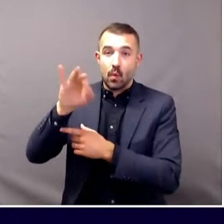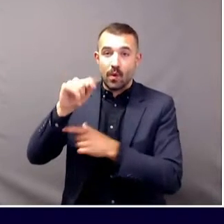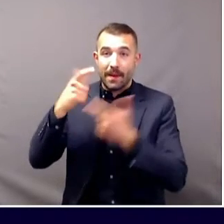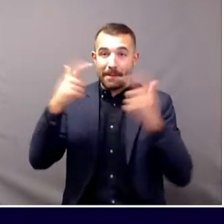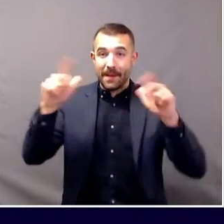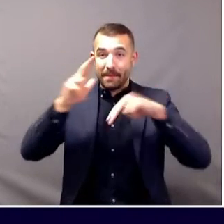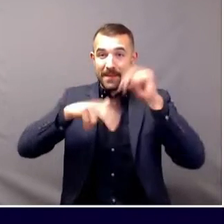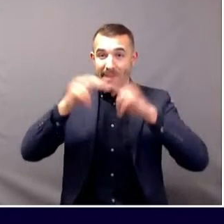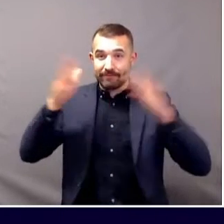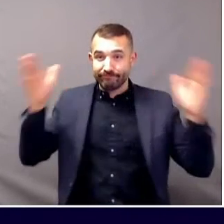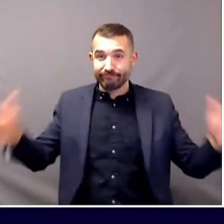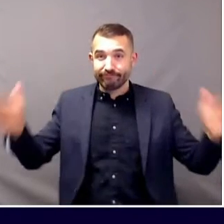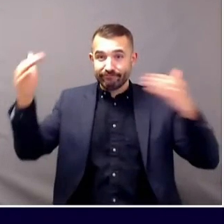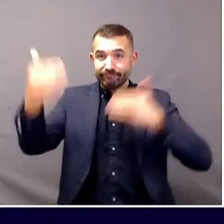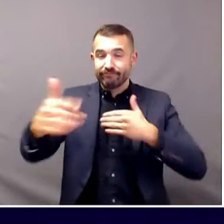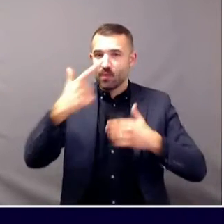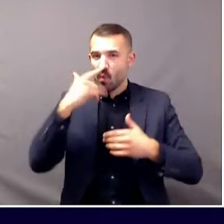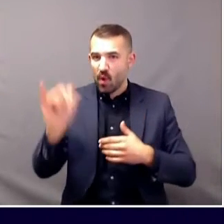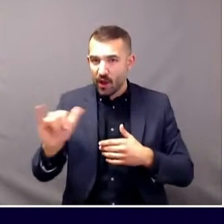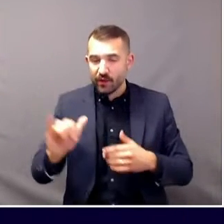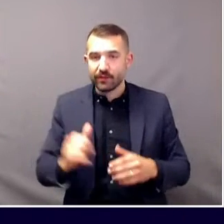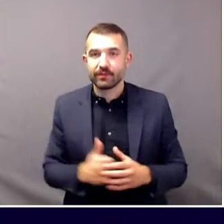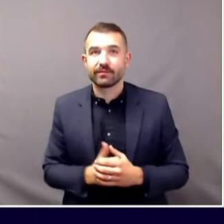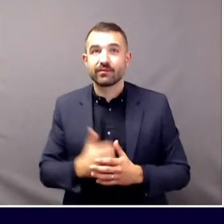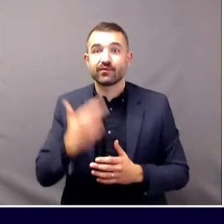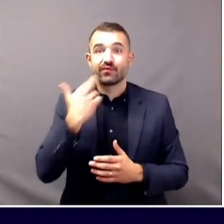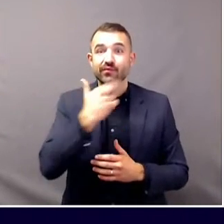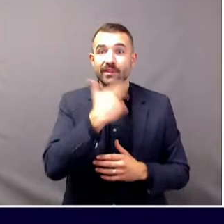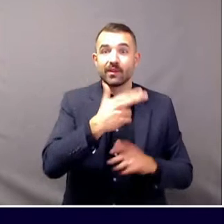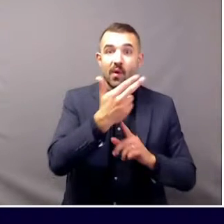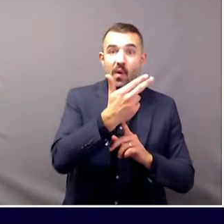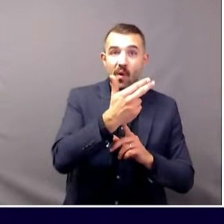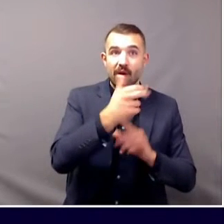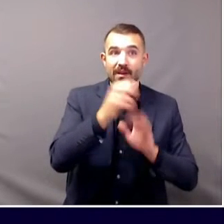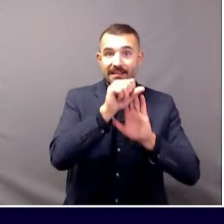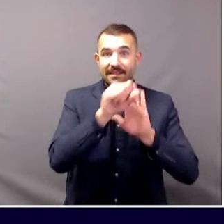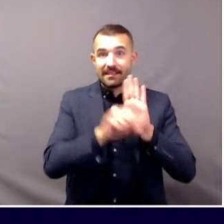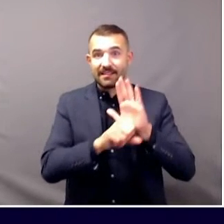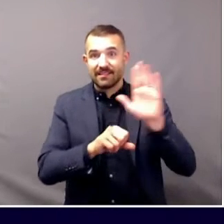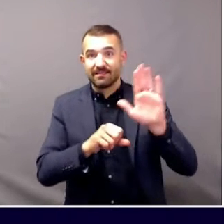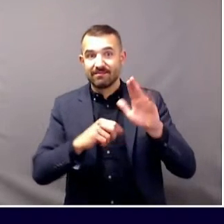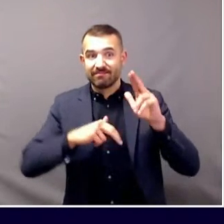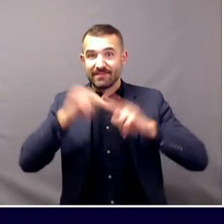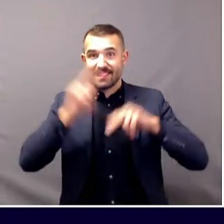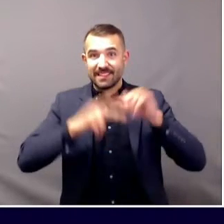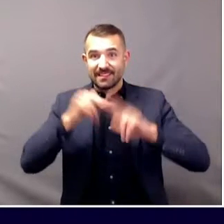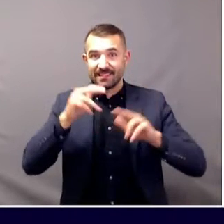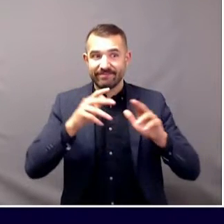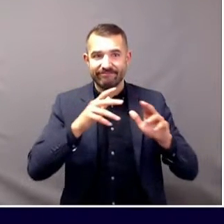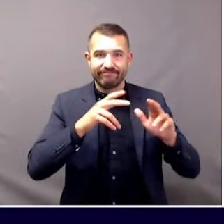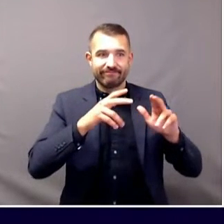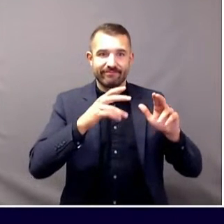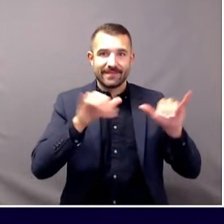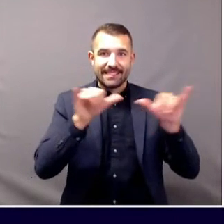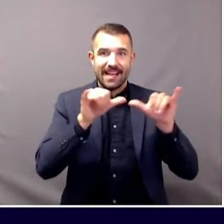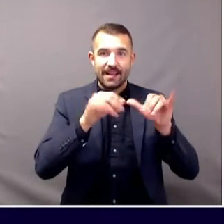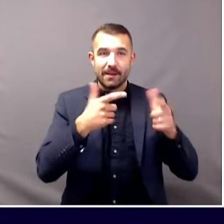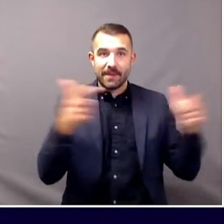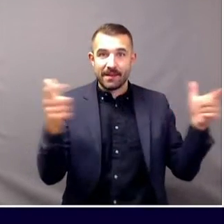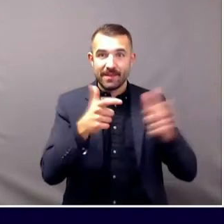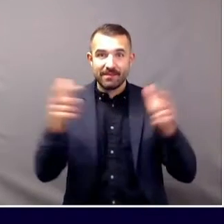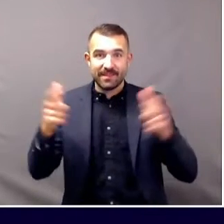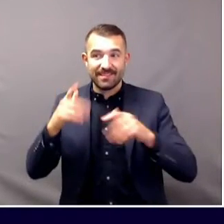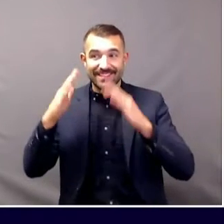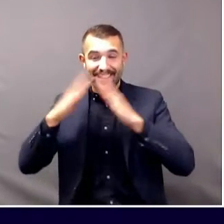state employee buildings, local buildings, as well as schools, because we do recognize that it's especially important to keep kids